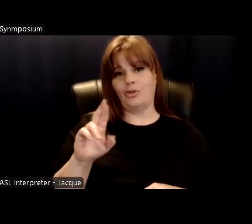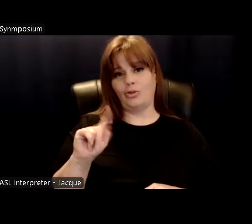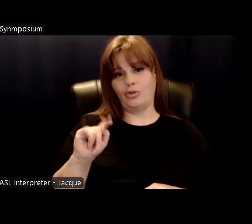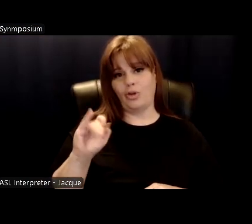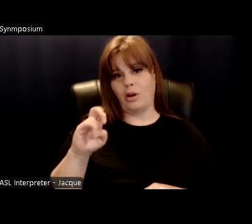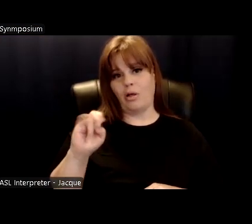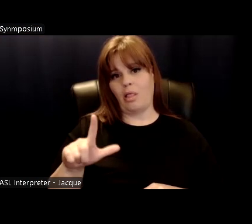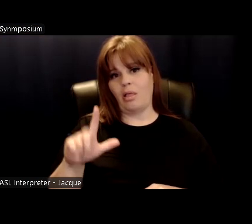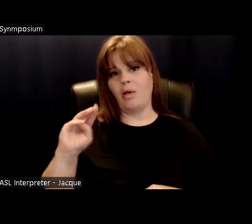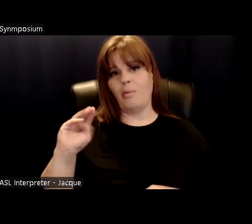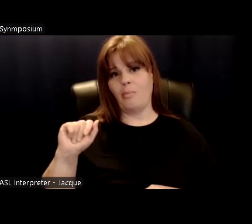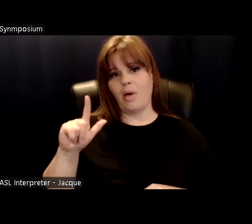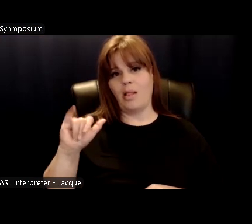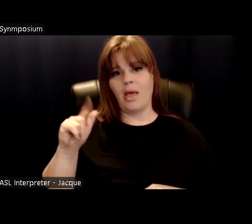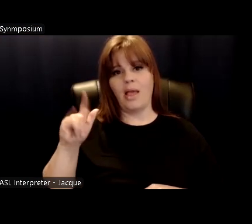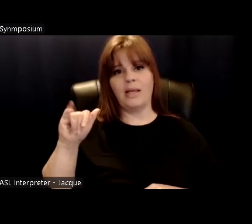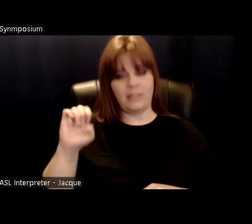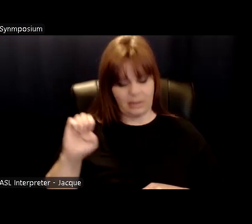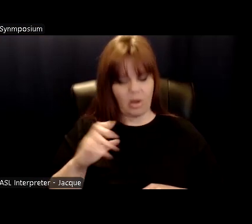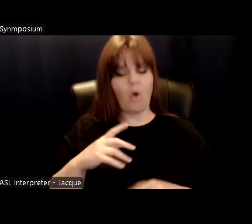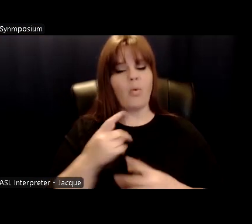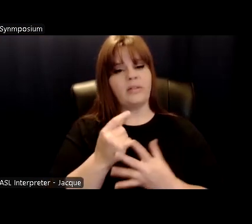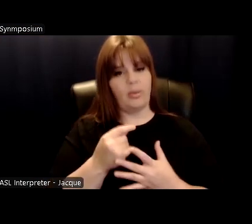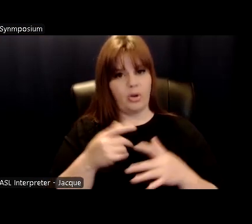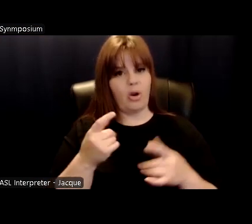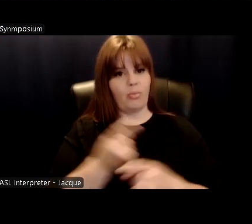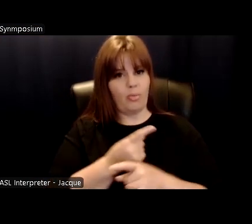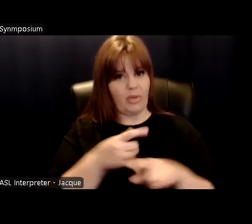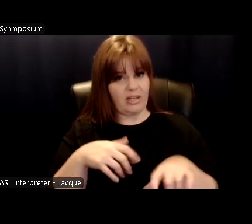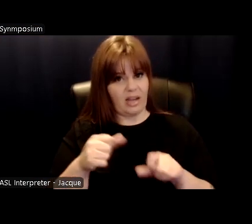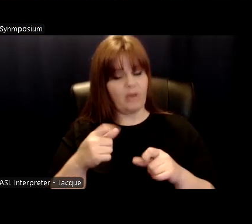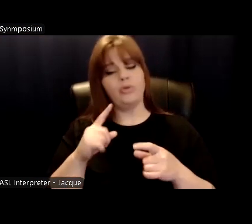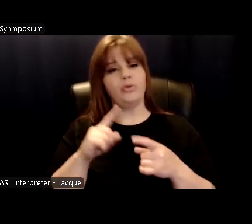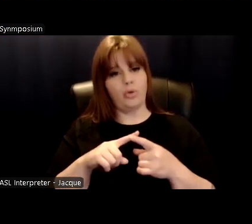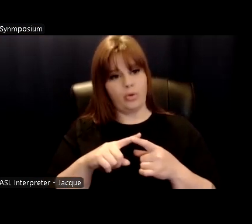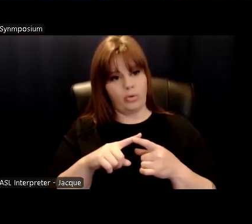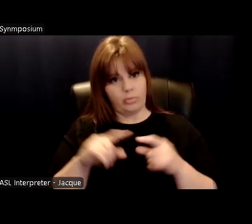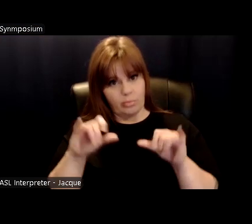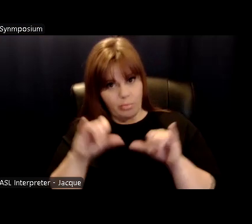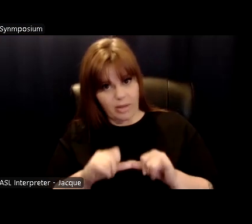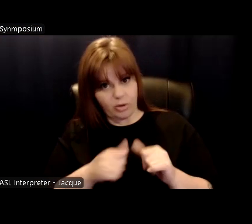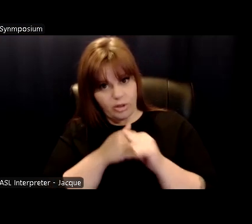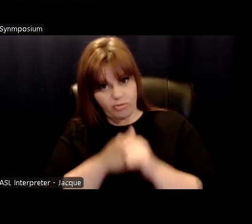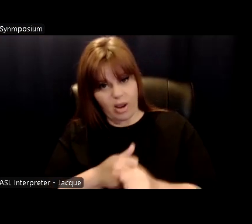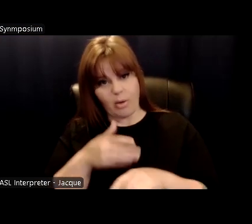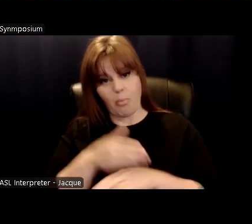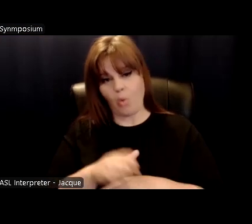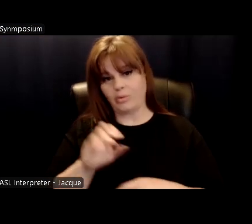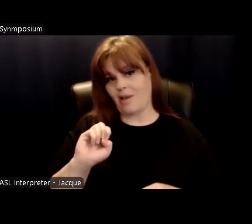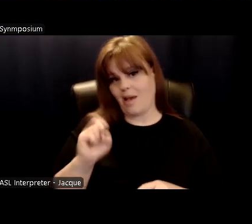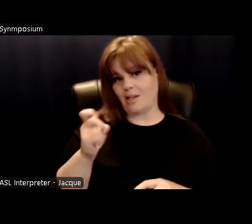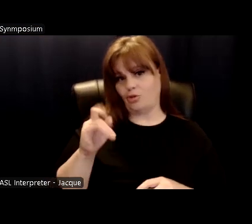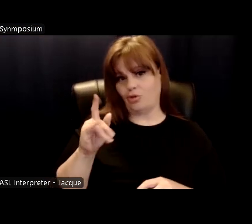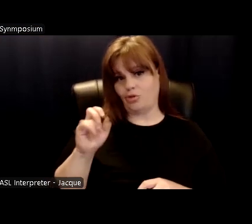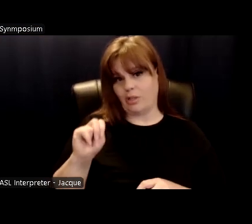to appropriately evaluate, measure, and track post-exertional malaise? So we